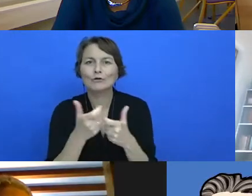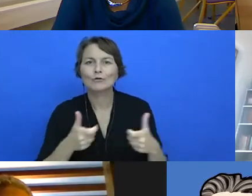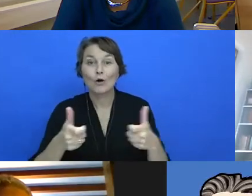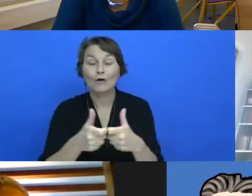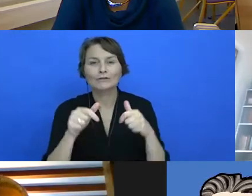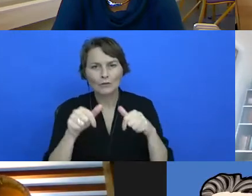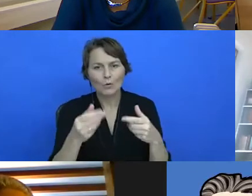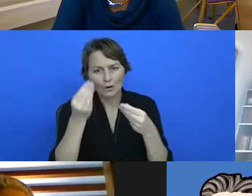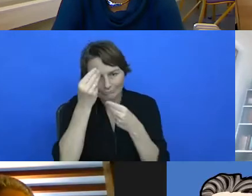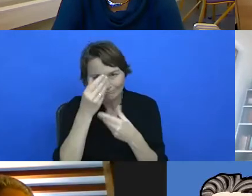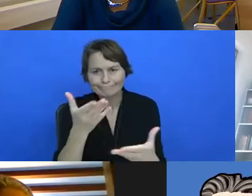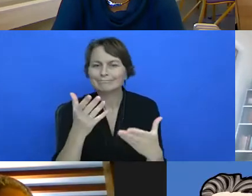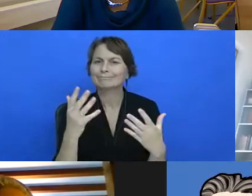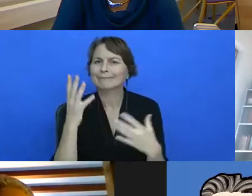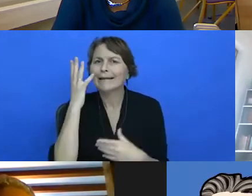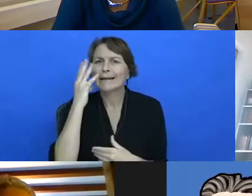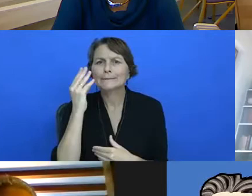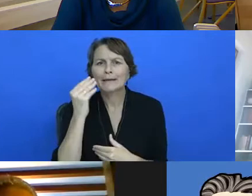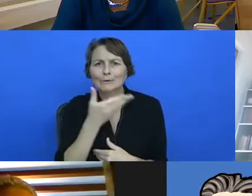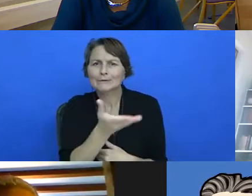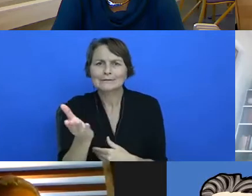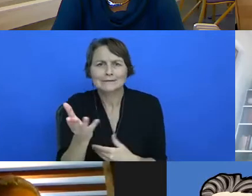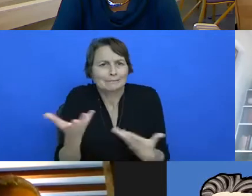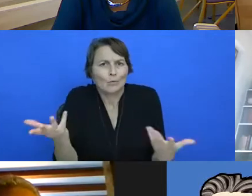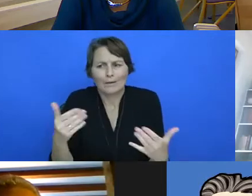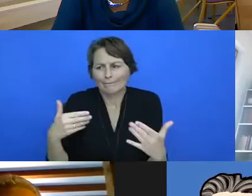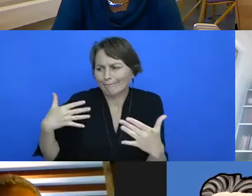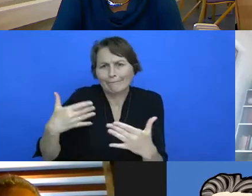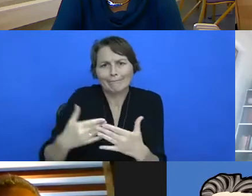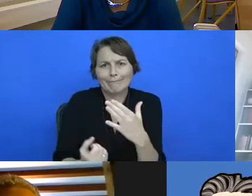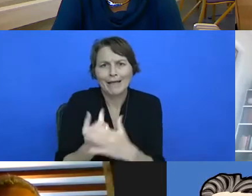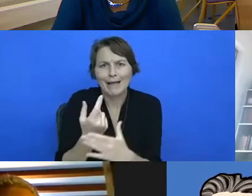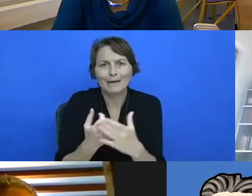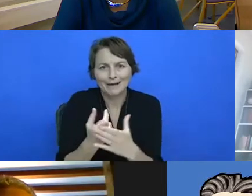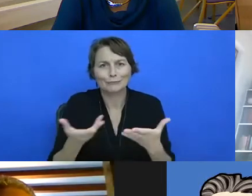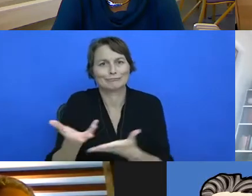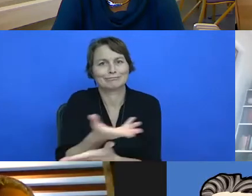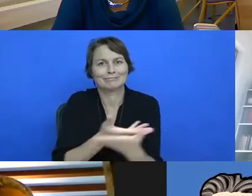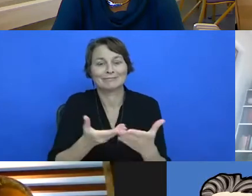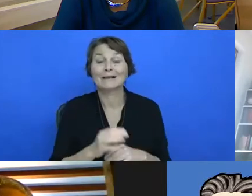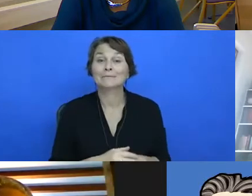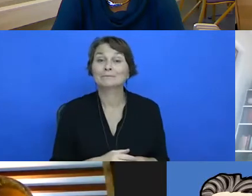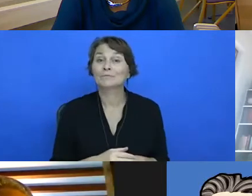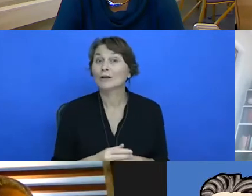conferences. So now we are 80 people gathered here.